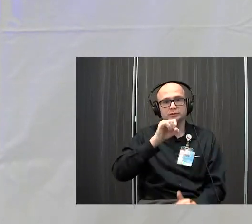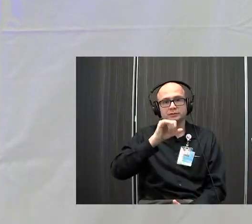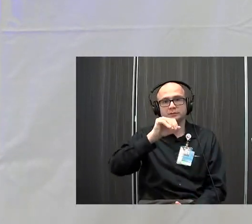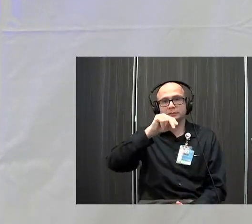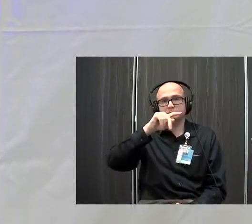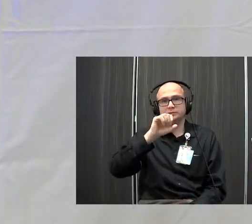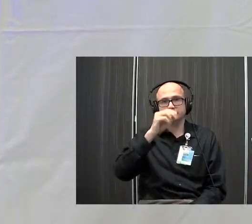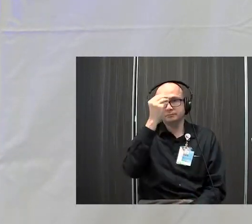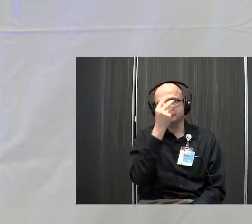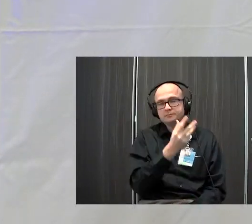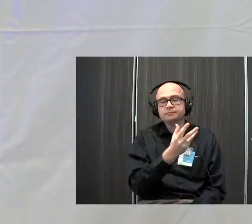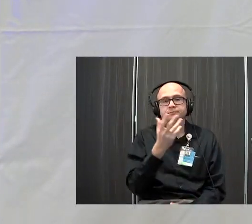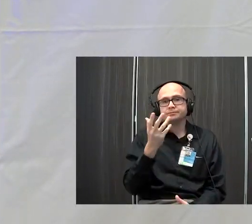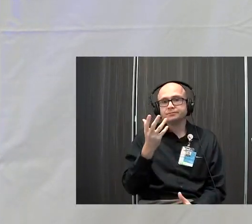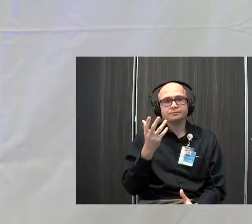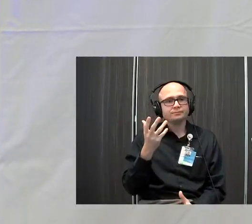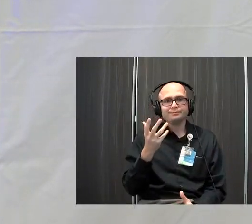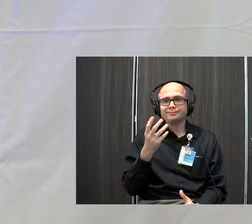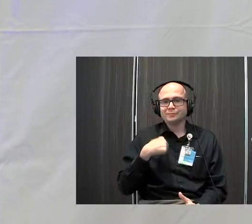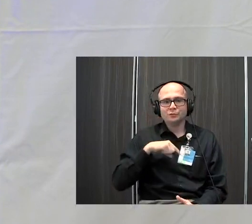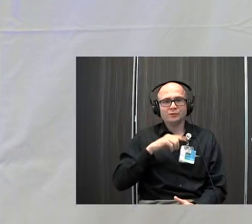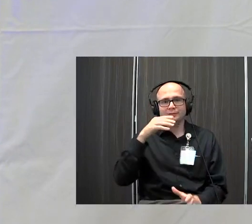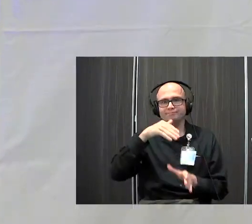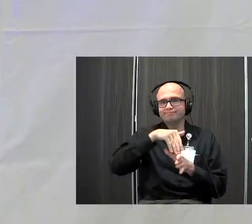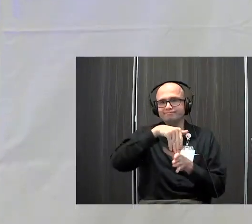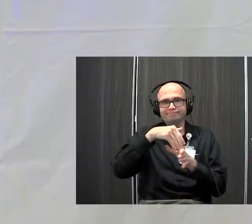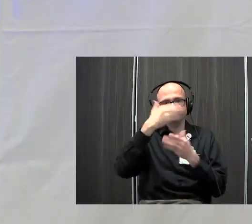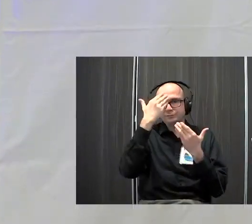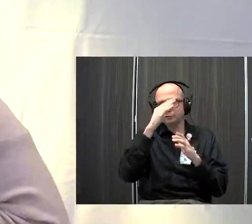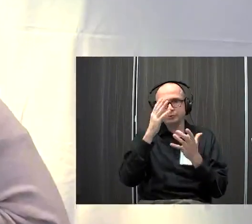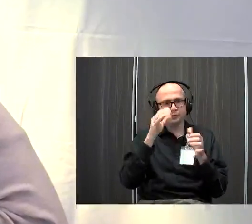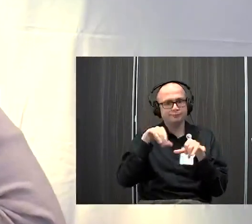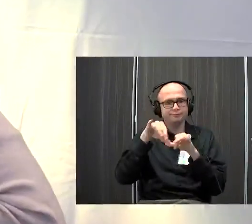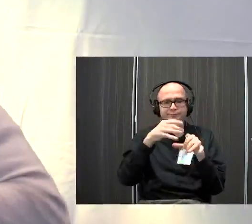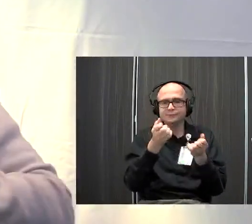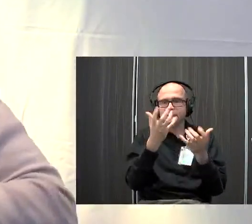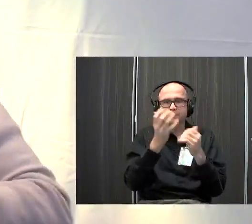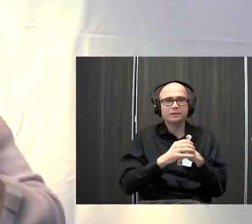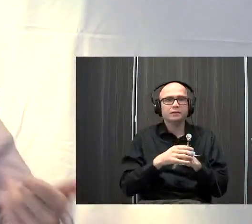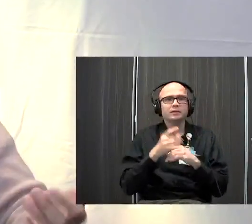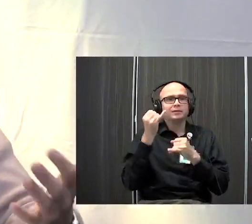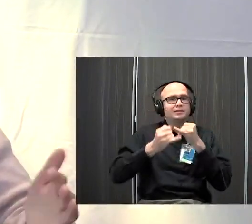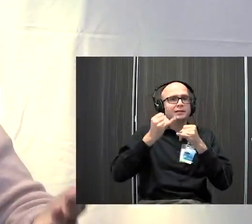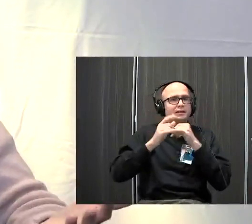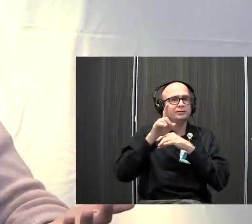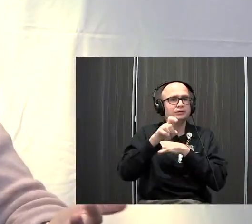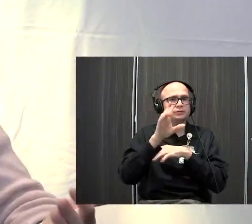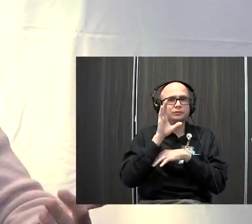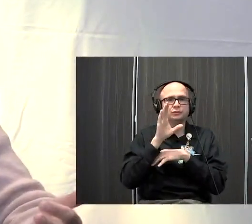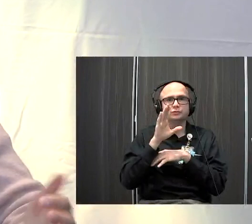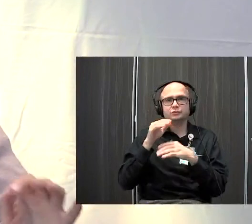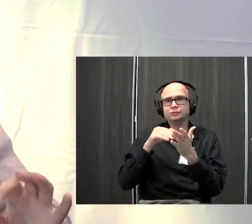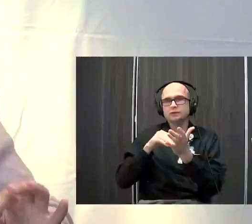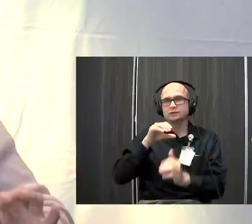that, we won't really have a sense of that denominator. Great, thanks. And I've got I think we've got time for one last question, which is going to go to you,